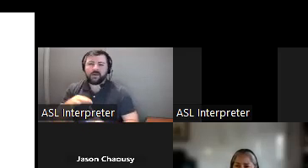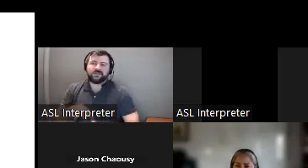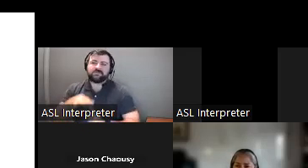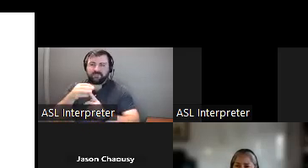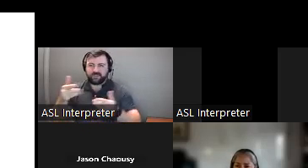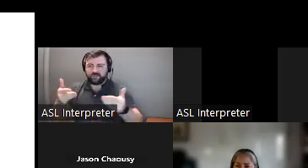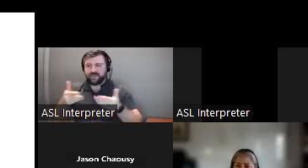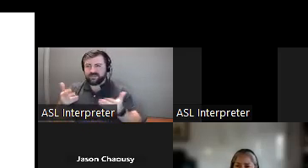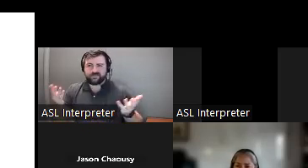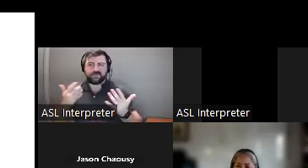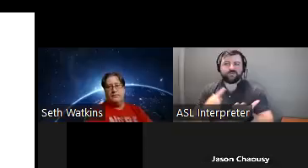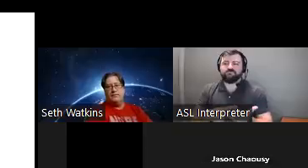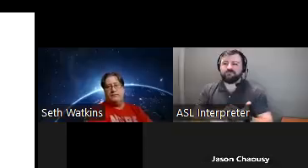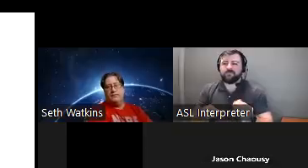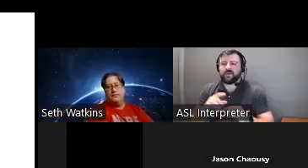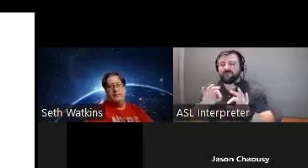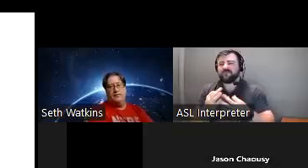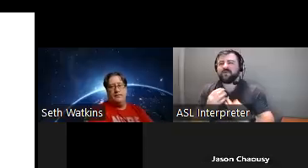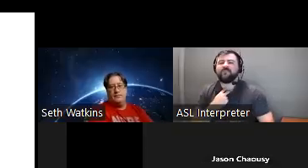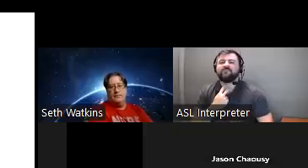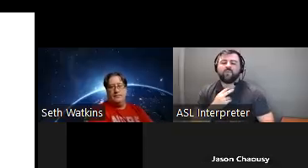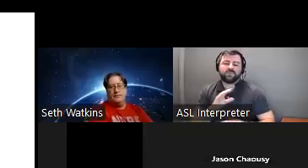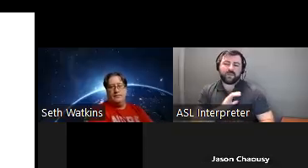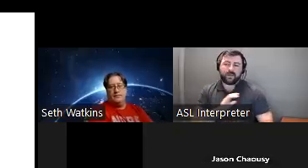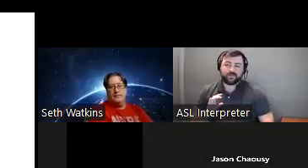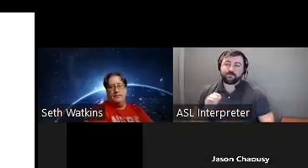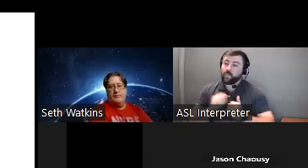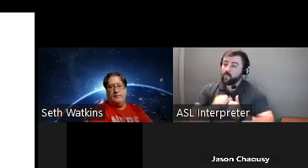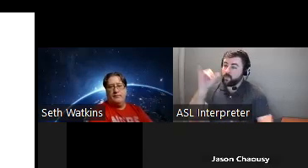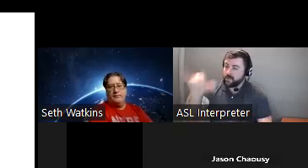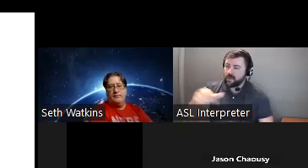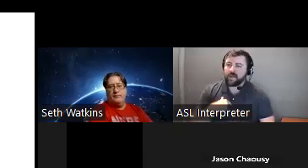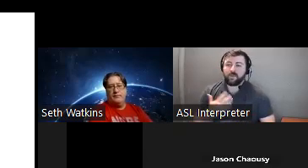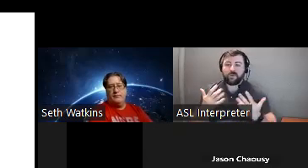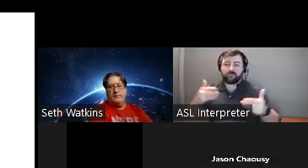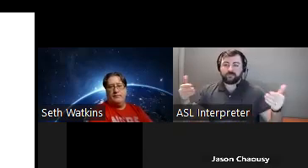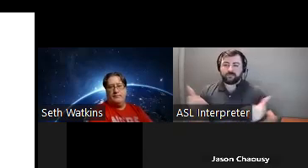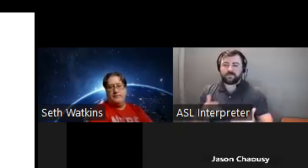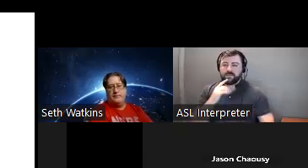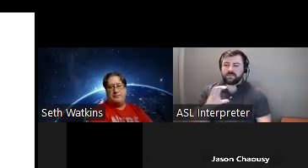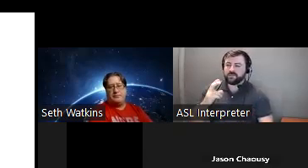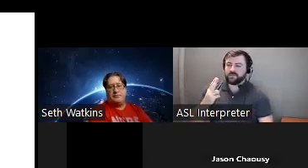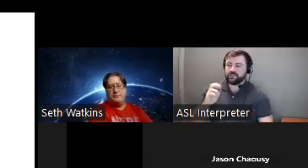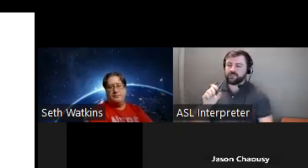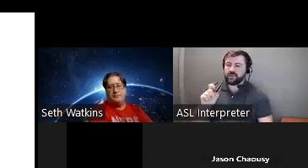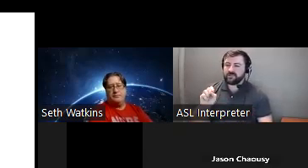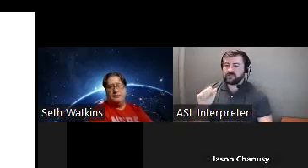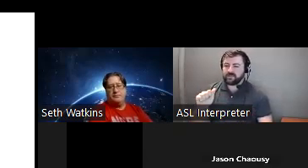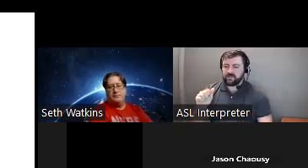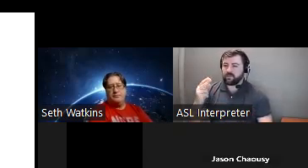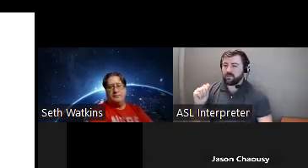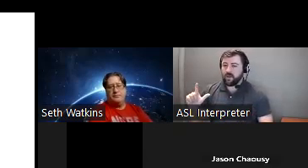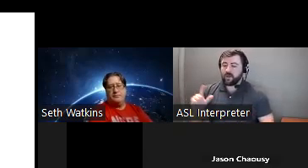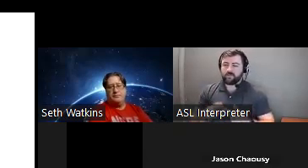to talk about the Family Voice Council. And so with that, I would like to introduce Chelsea Hall and